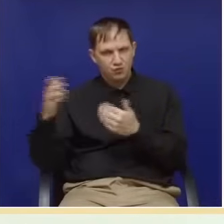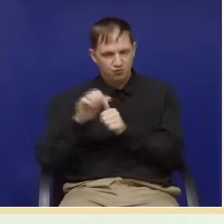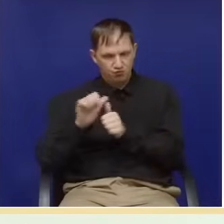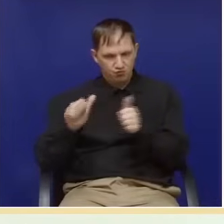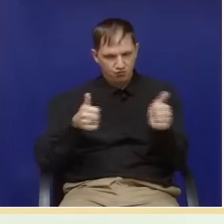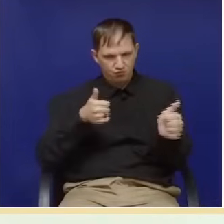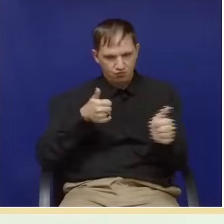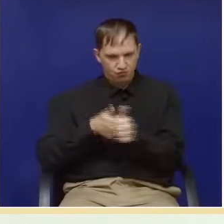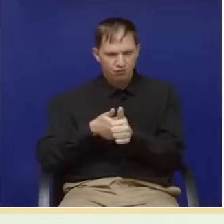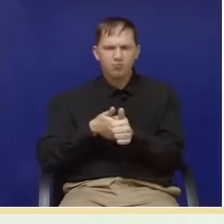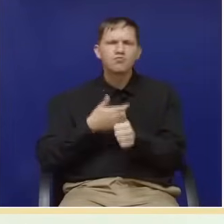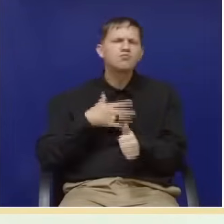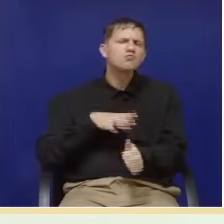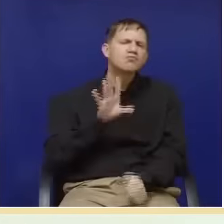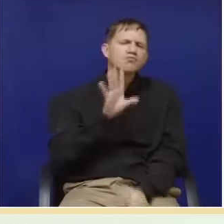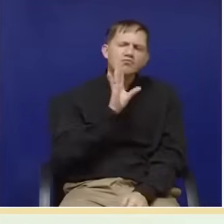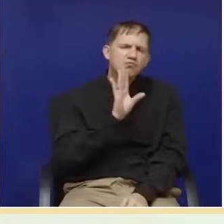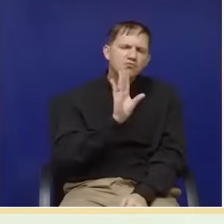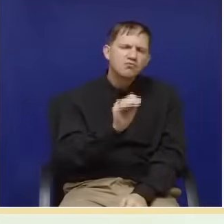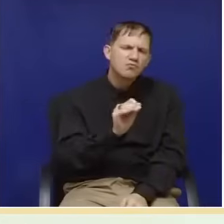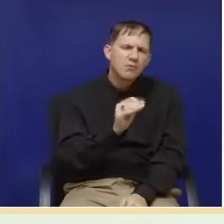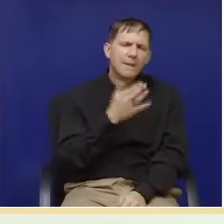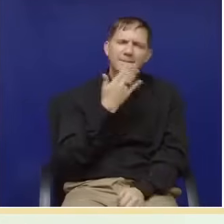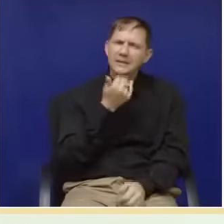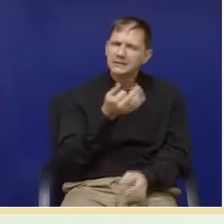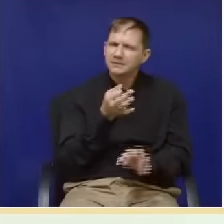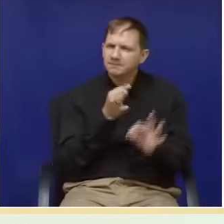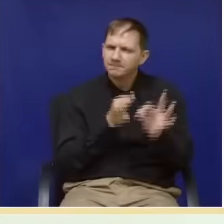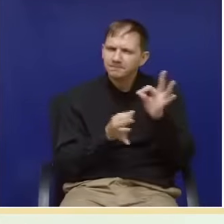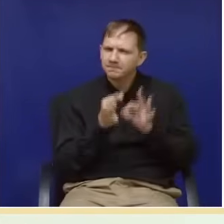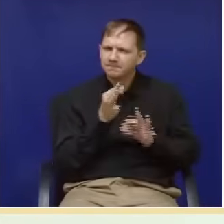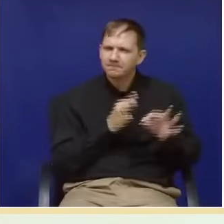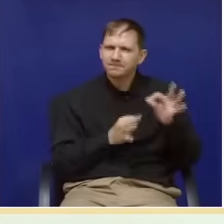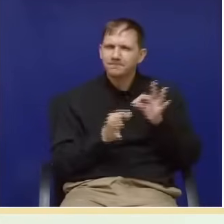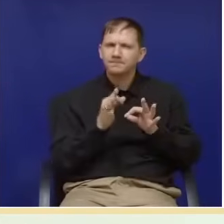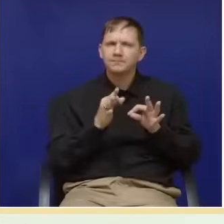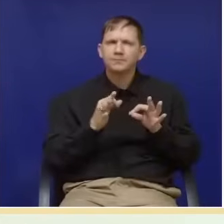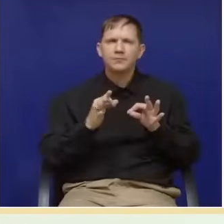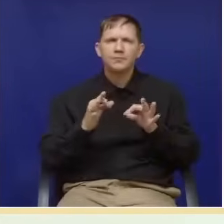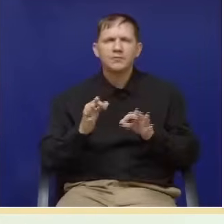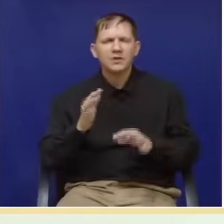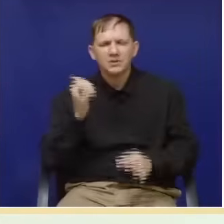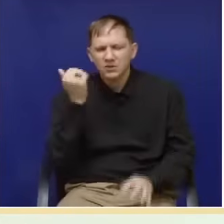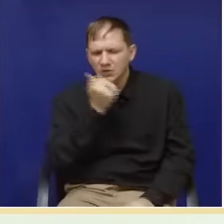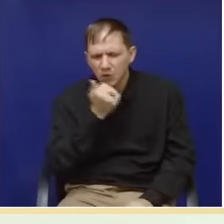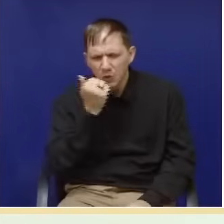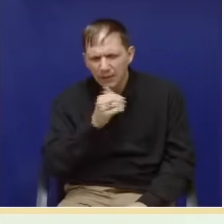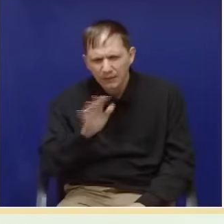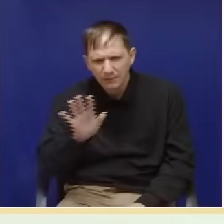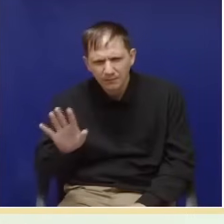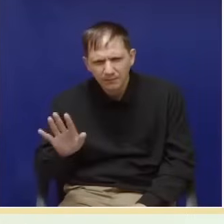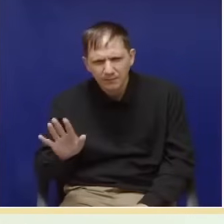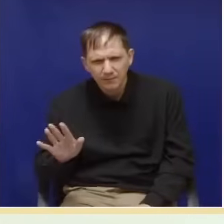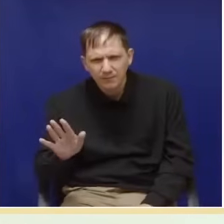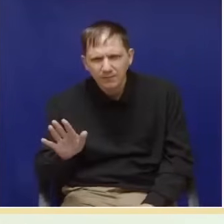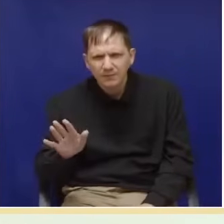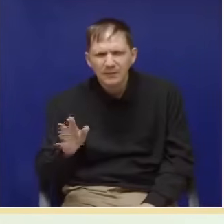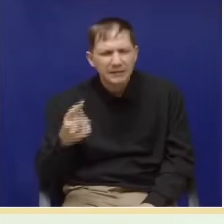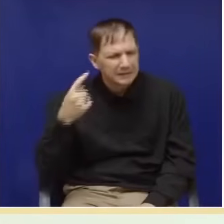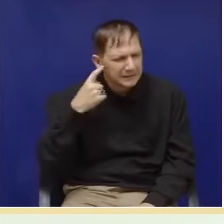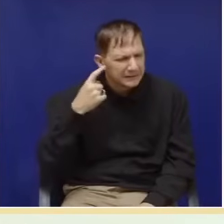want to know from the DM, can you please indicate whether any operational... Honorable Van Wyk, my apologies.